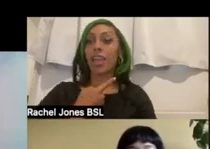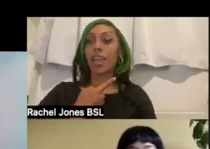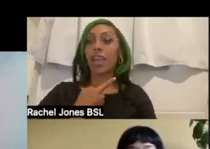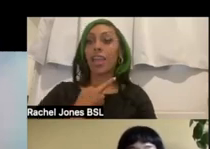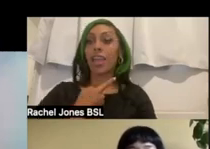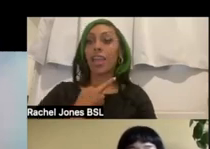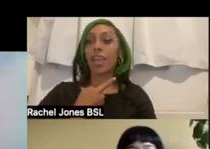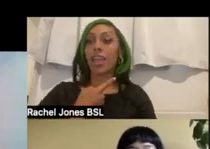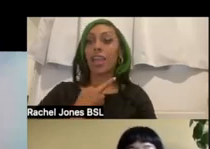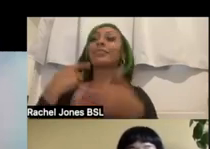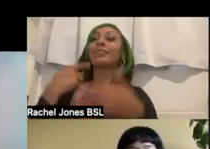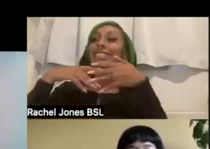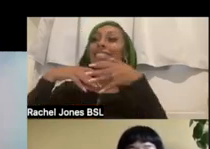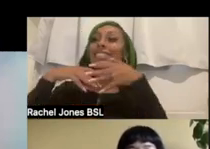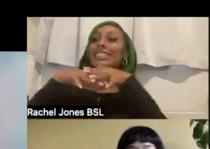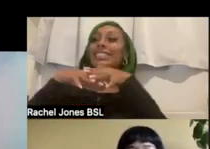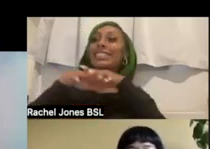on race and diversity,